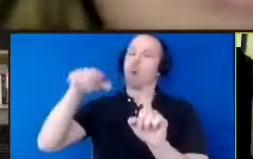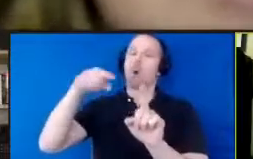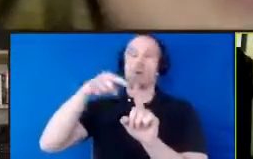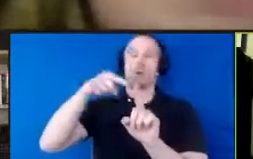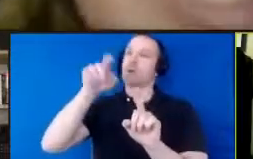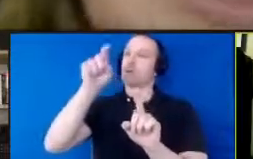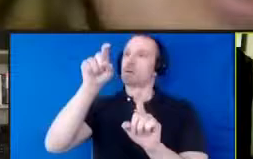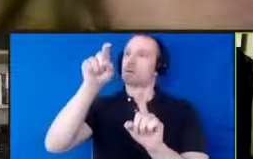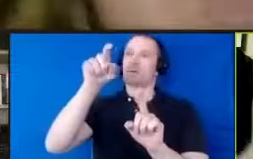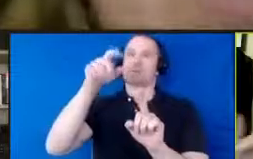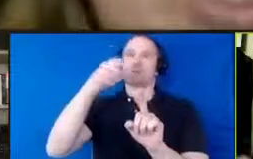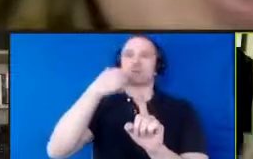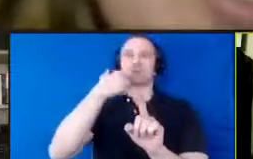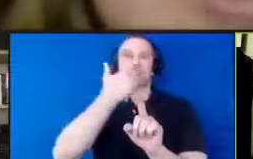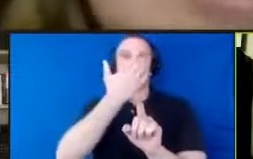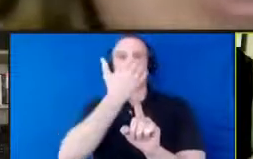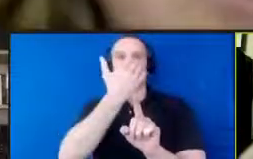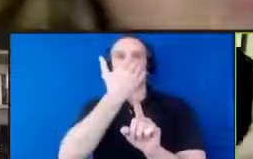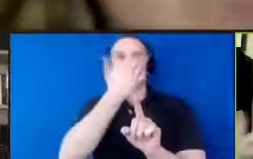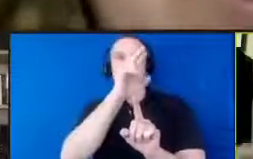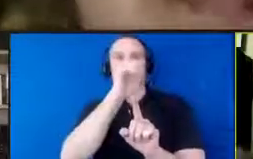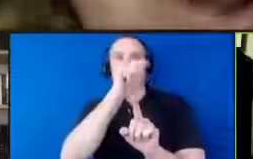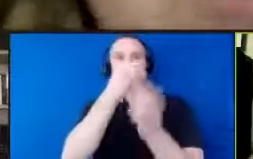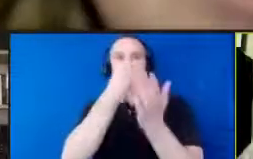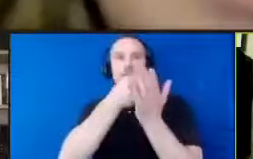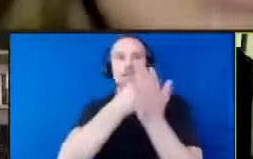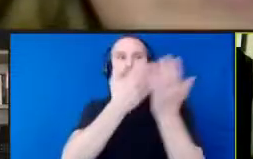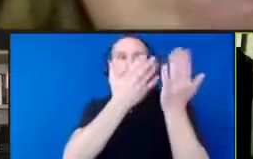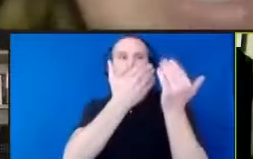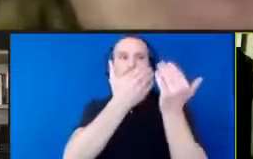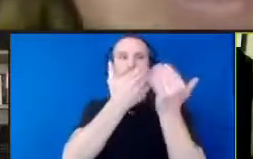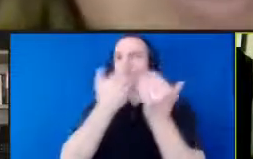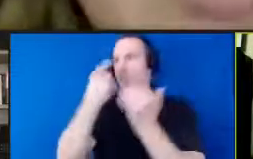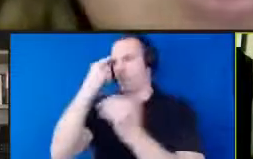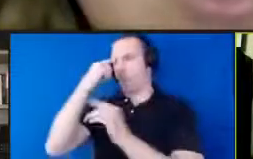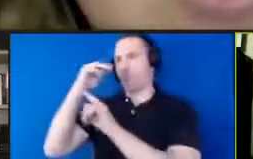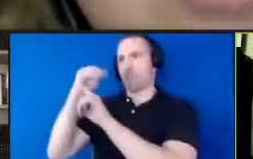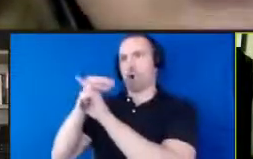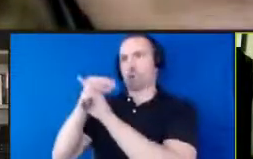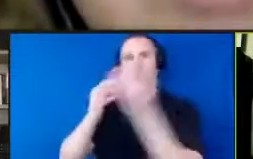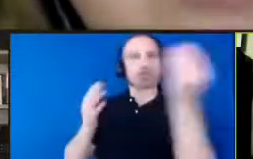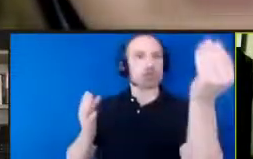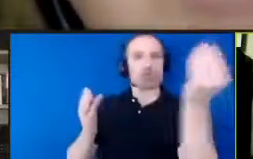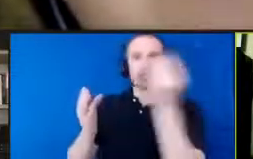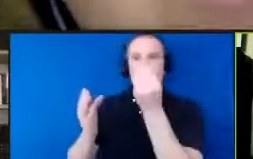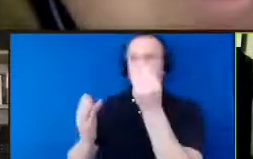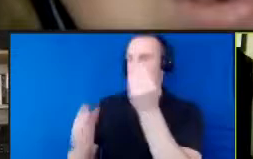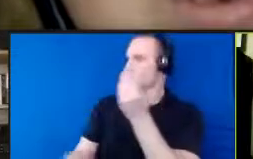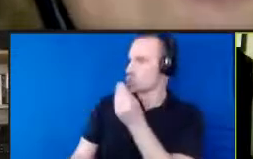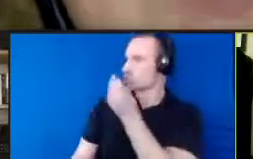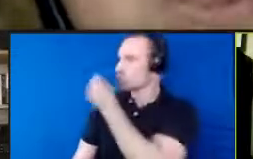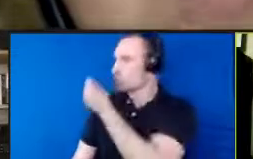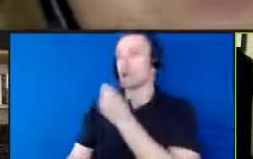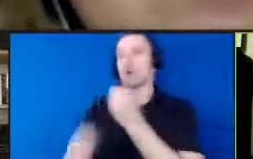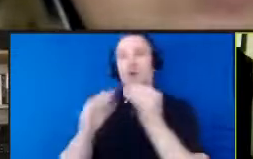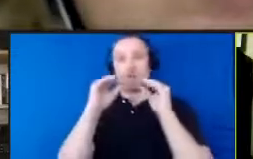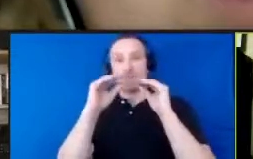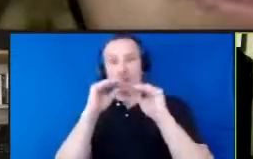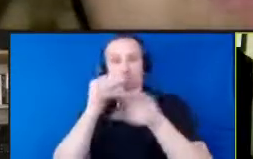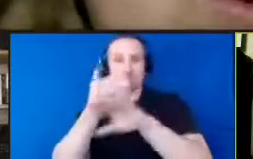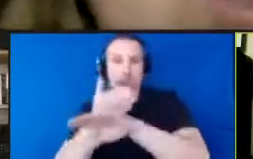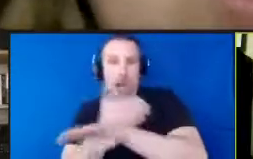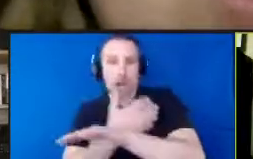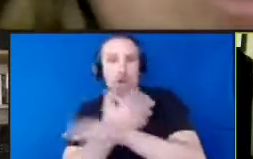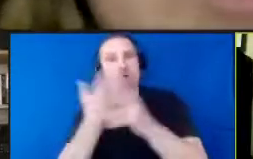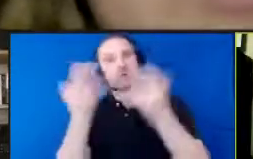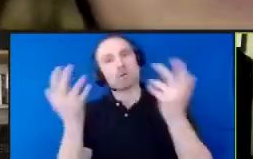that rent to potentially pay mortgages and repairs and things of that nature. So can you say more about